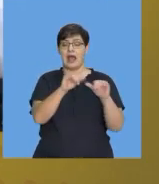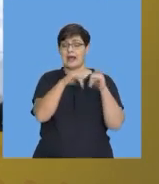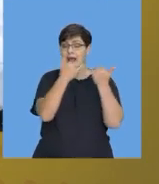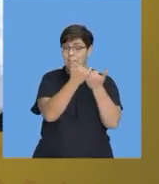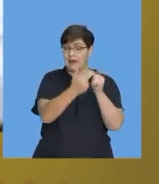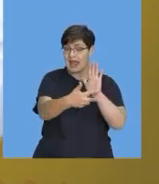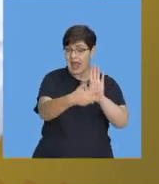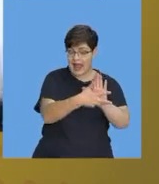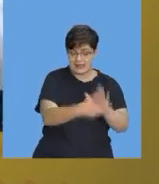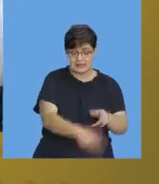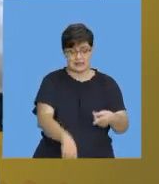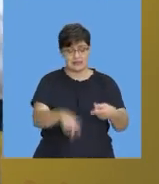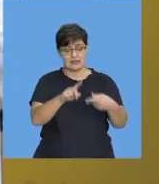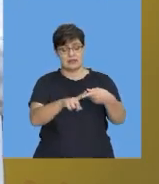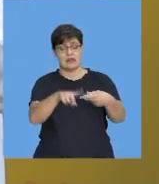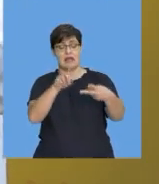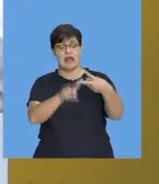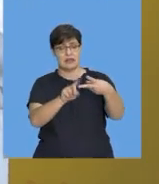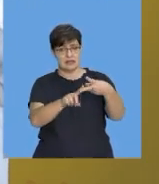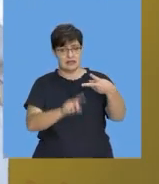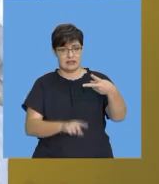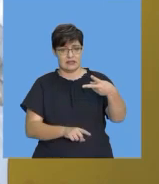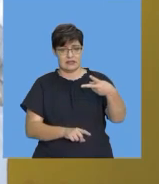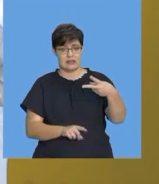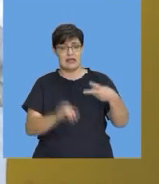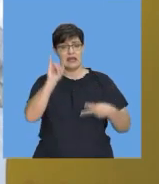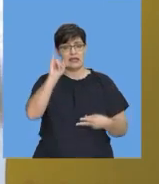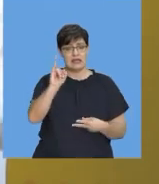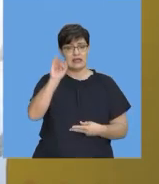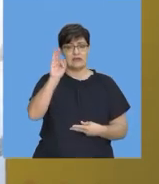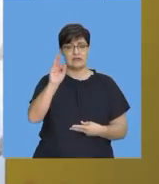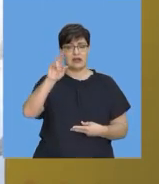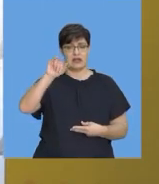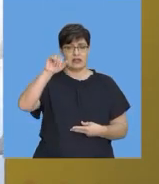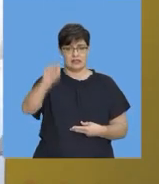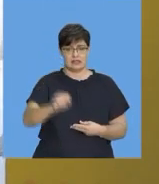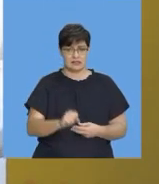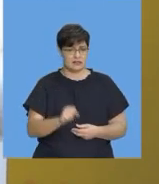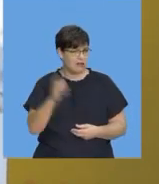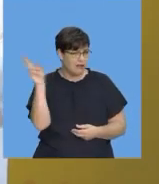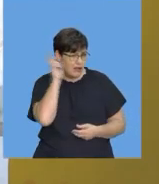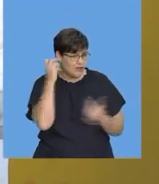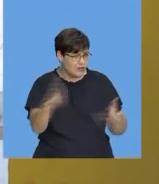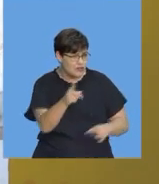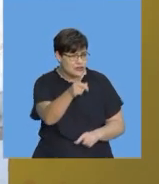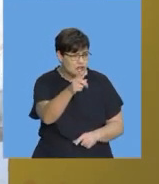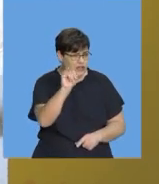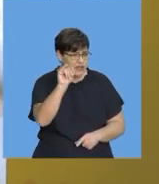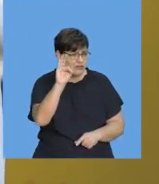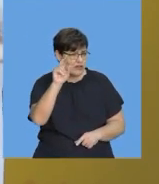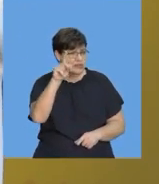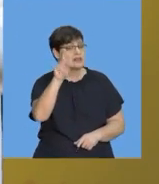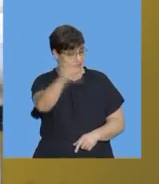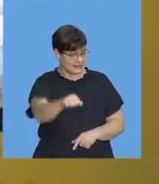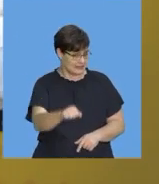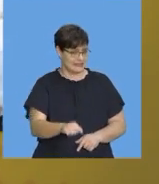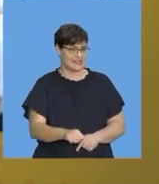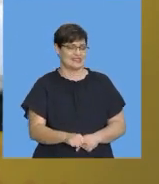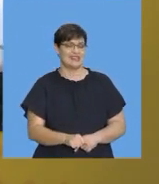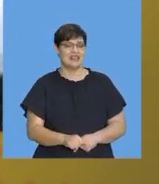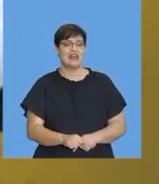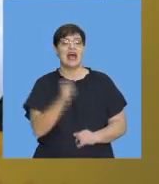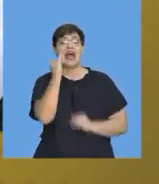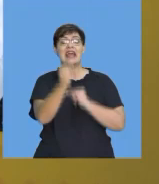to be compliant with IFRS. You've heard of IFRS, haven't you? Definitely you have.